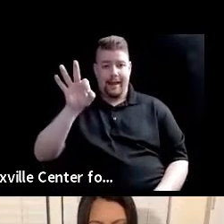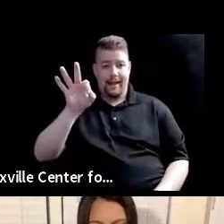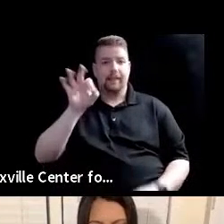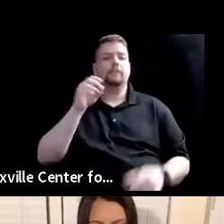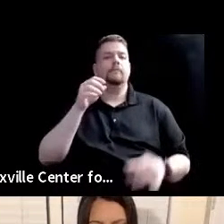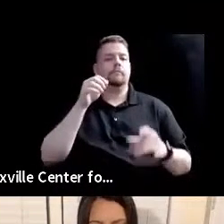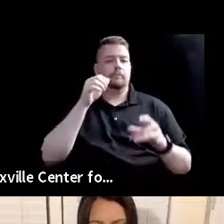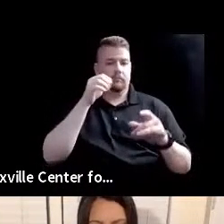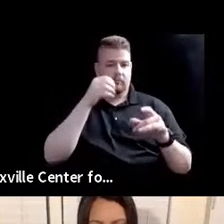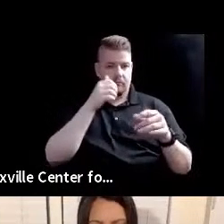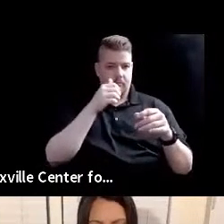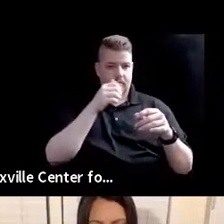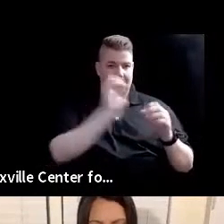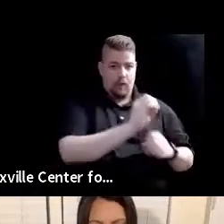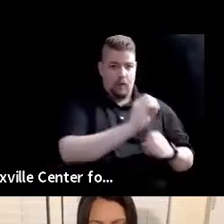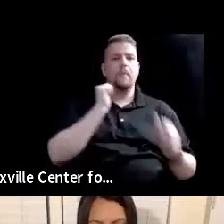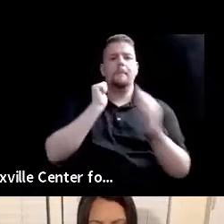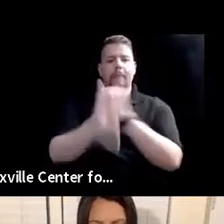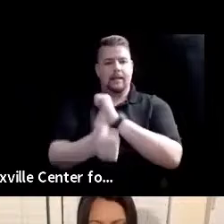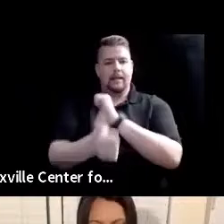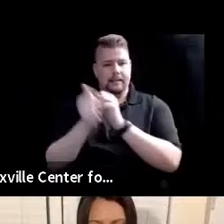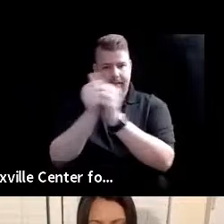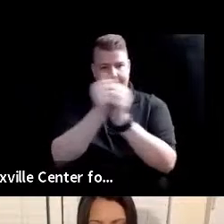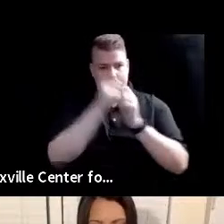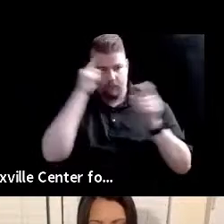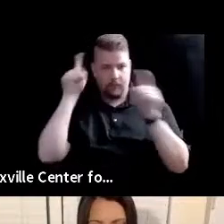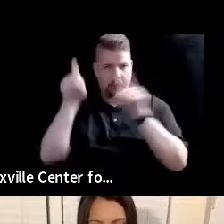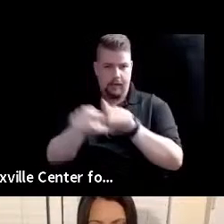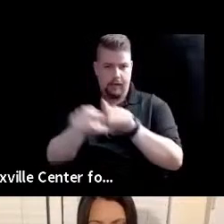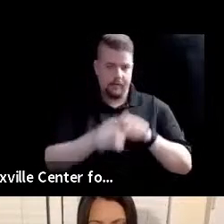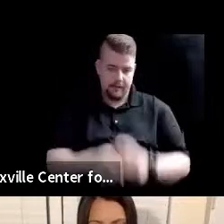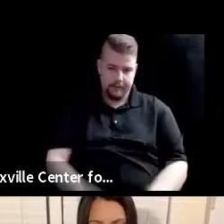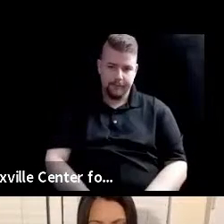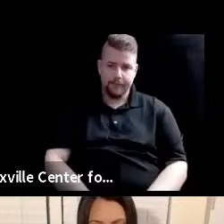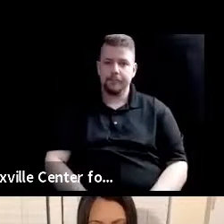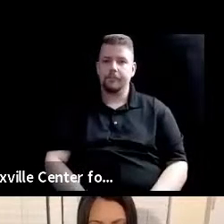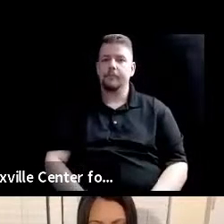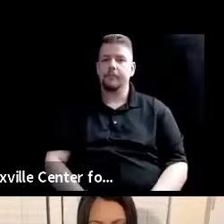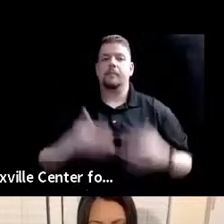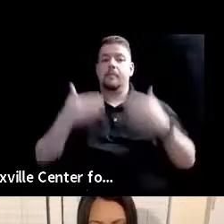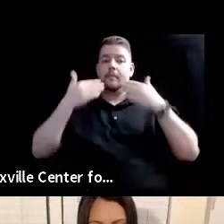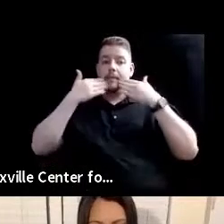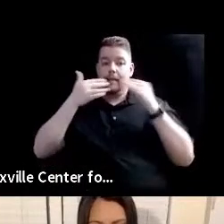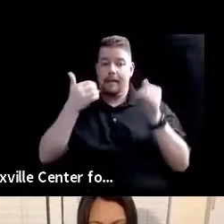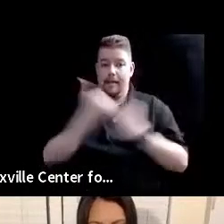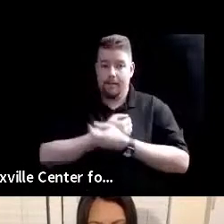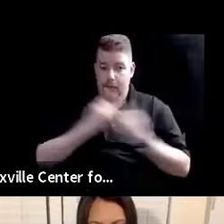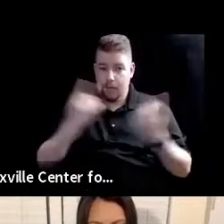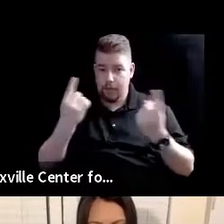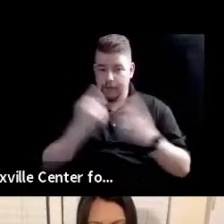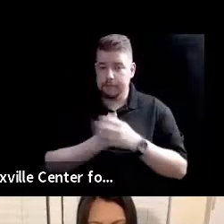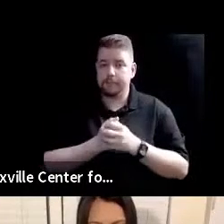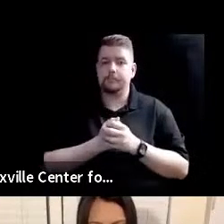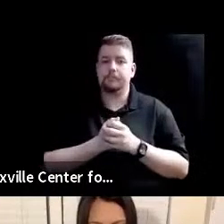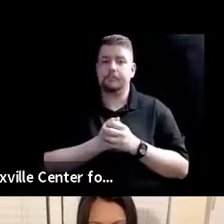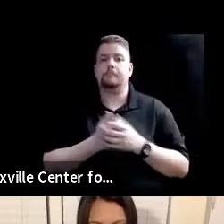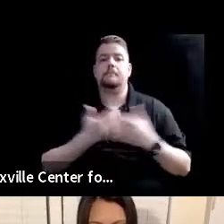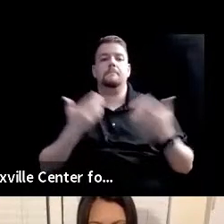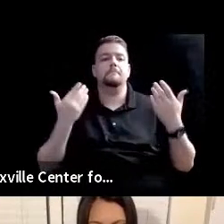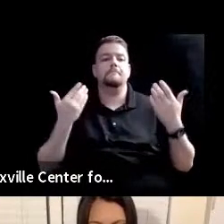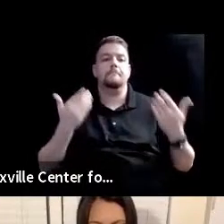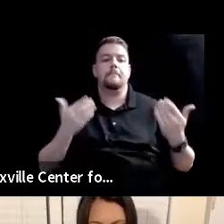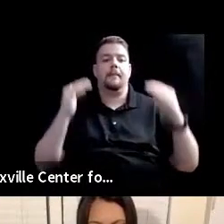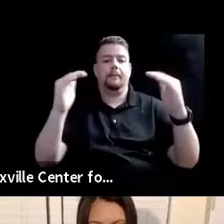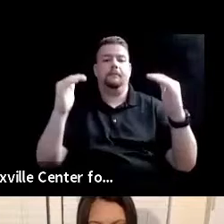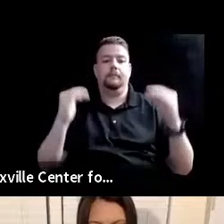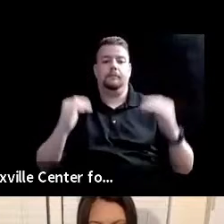9-0, passed unanimously. Thank you. All right, thank you, everyone. So the next on the